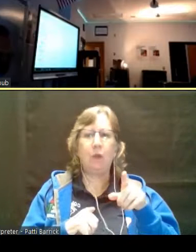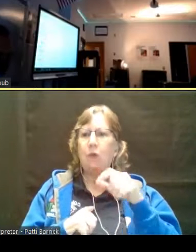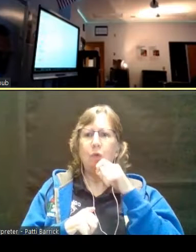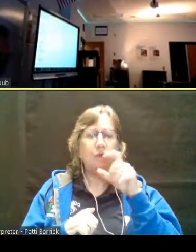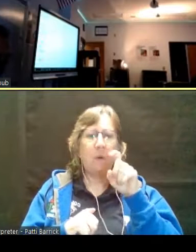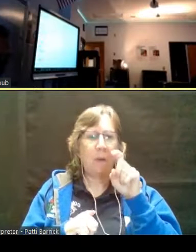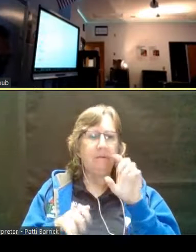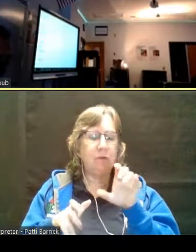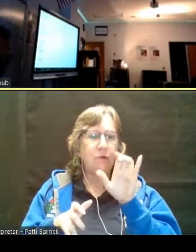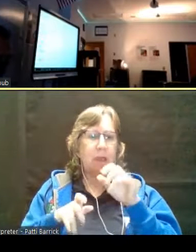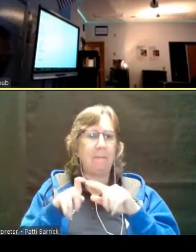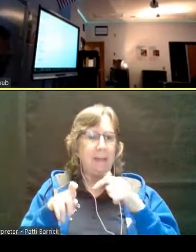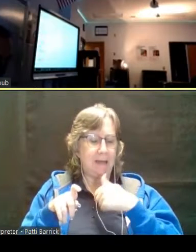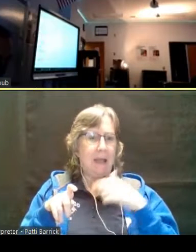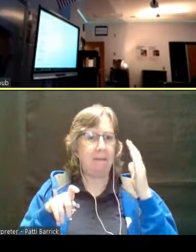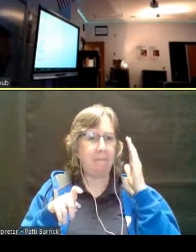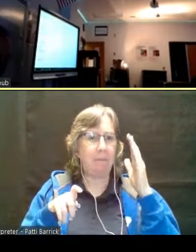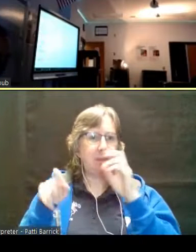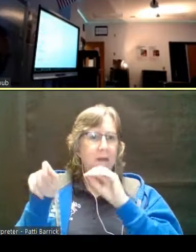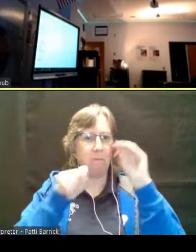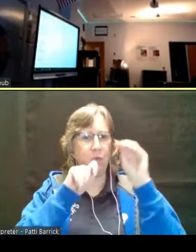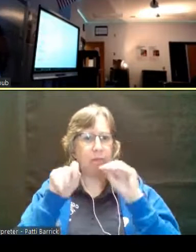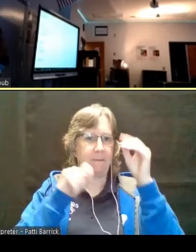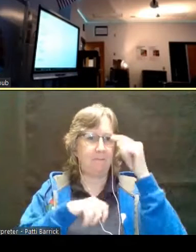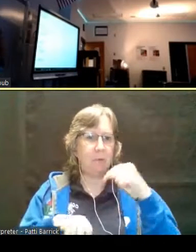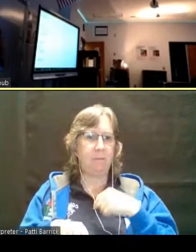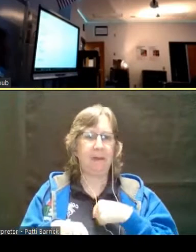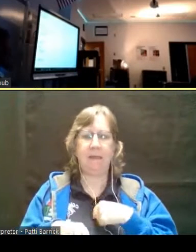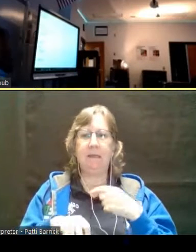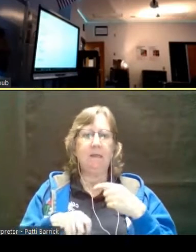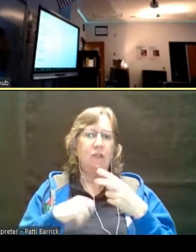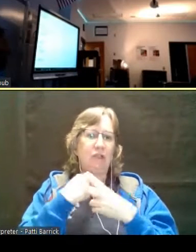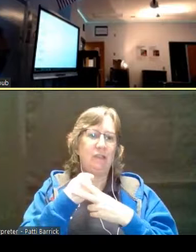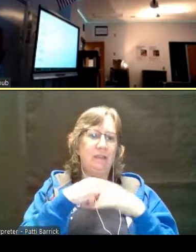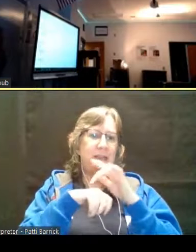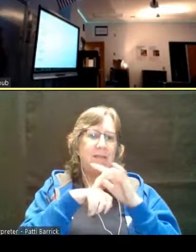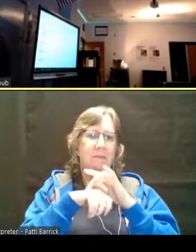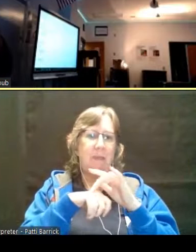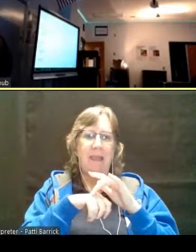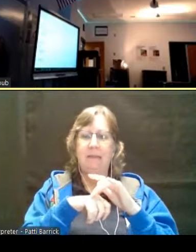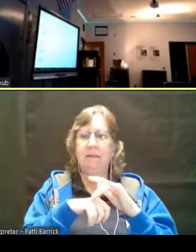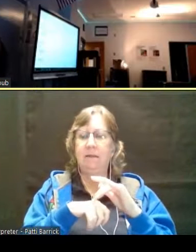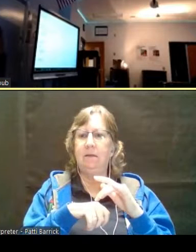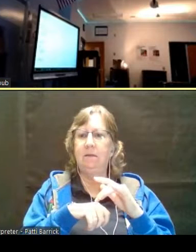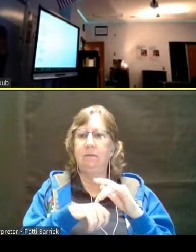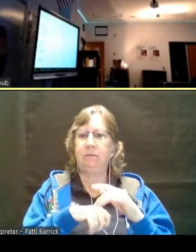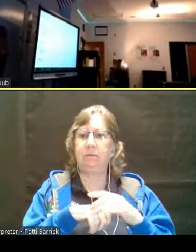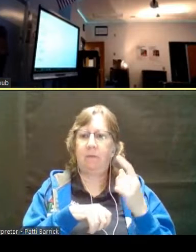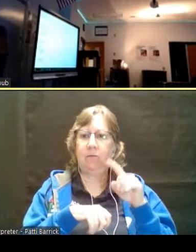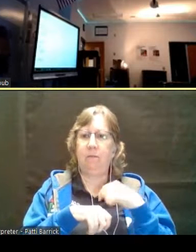line. So they will look like this for me to save space so we don't have to, so I don't have to scroll so much.